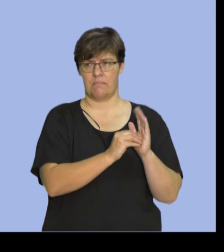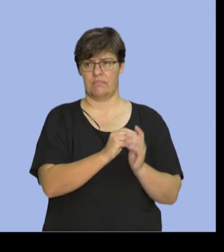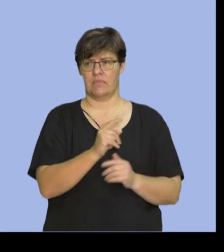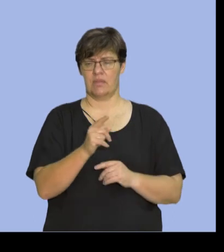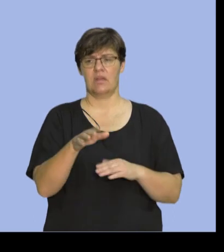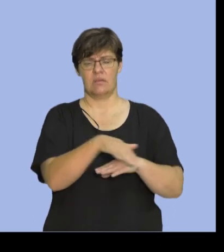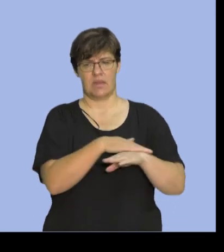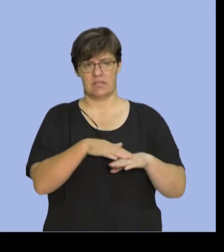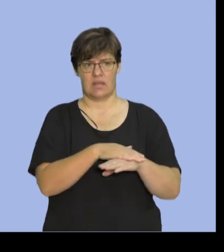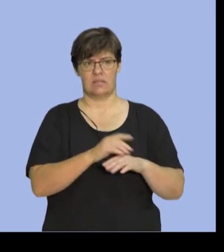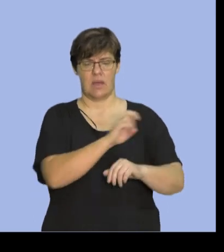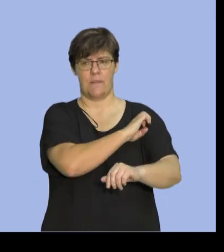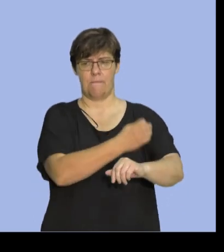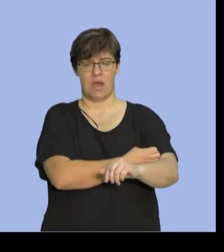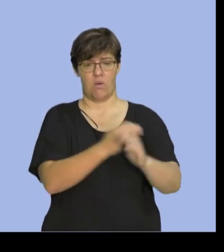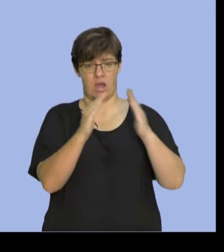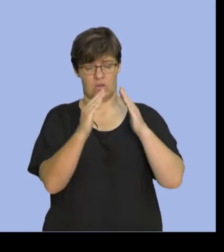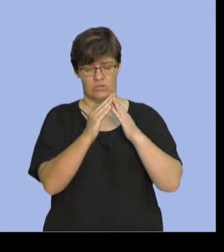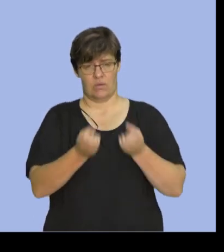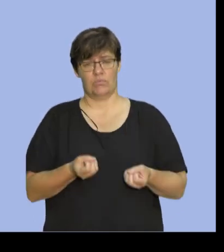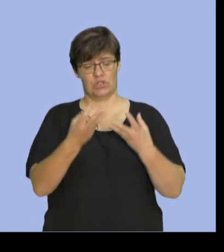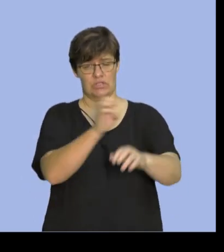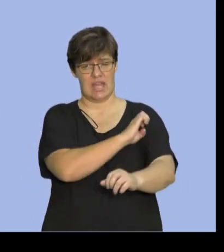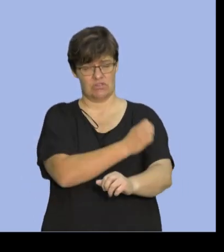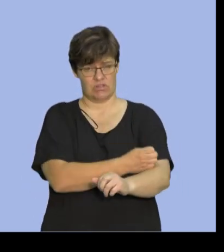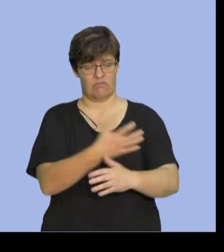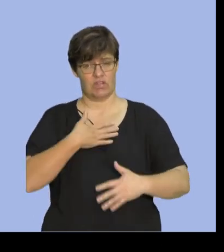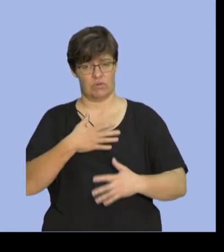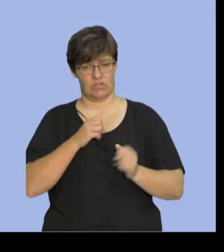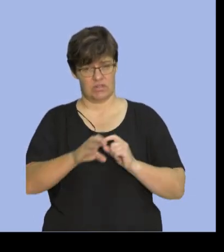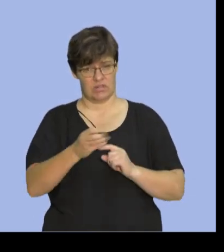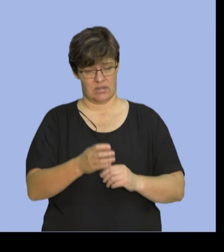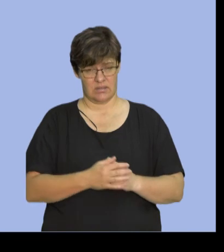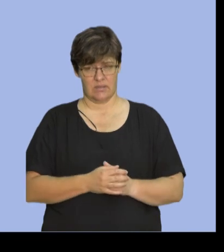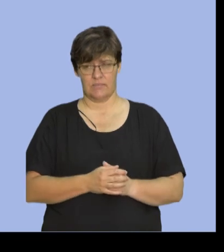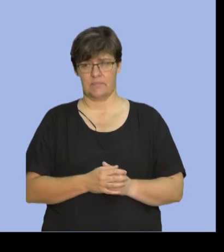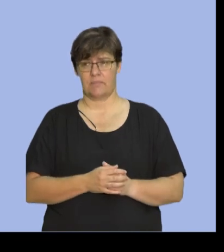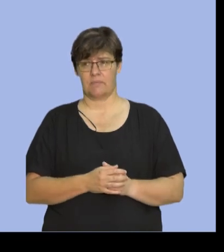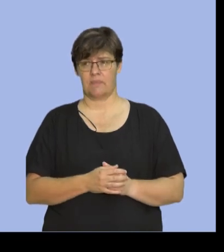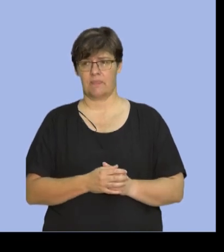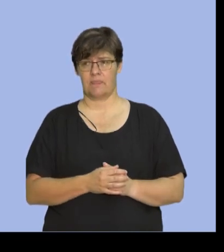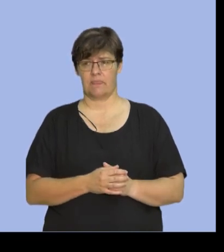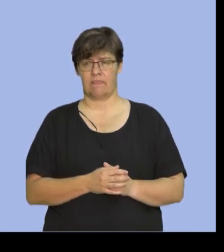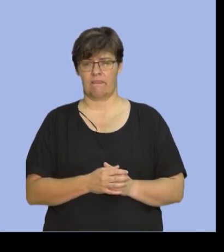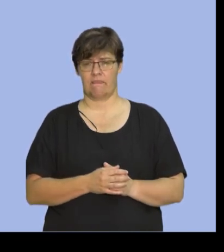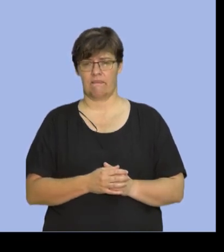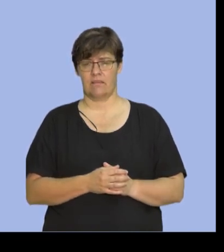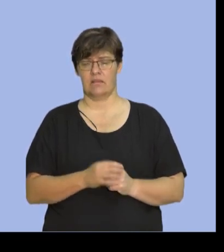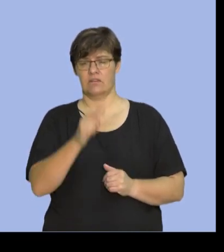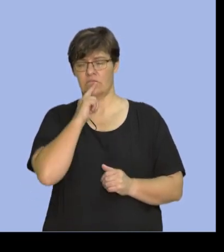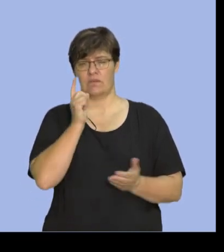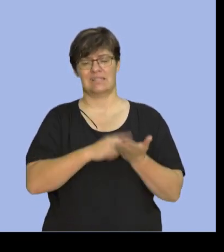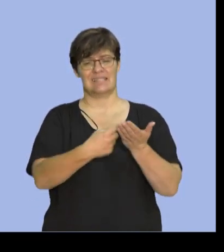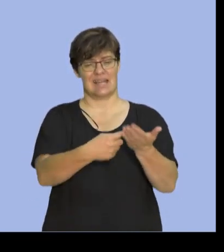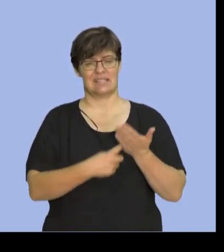basically the powerhouse that produces energy through respiration. And to wrap up, discuss how